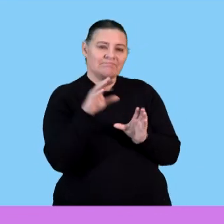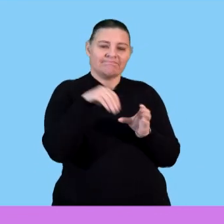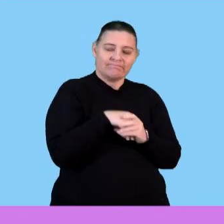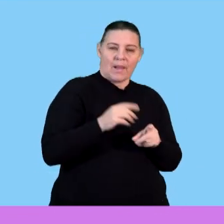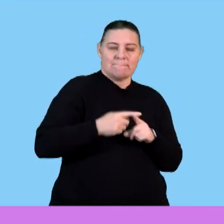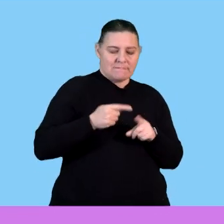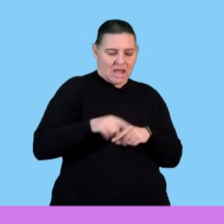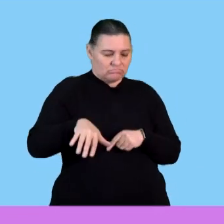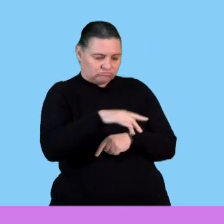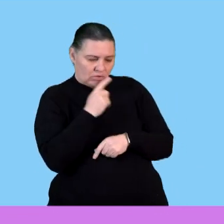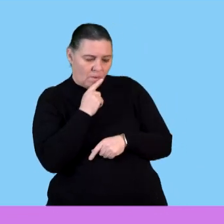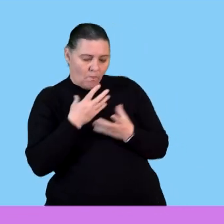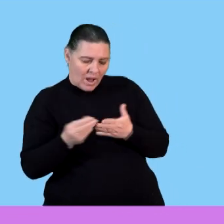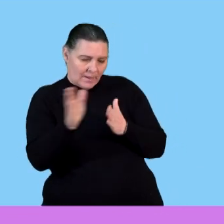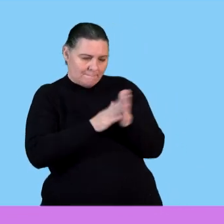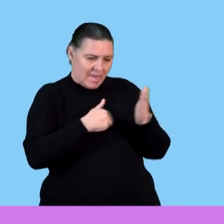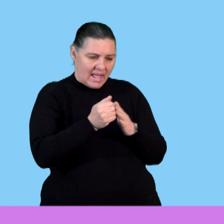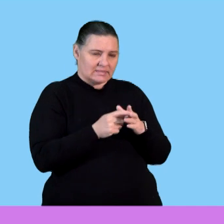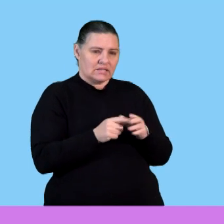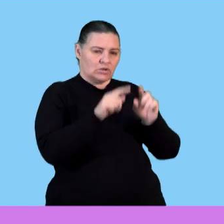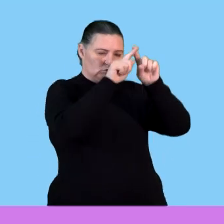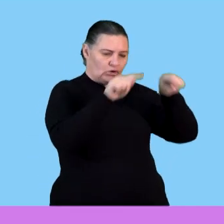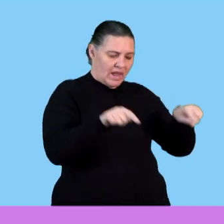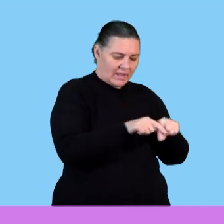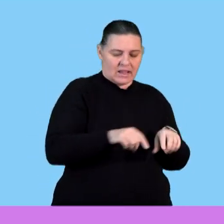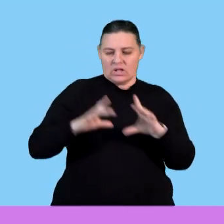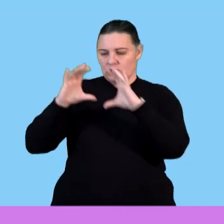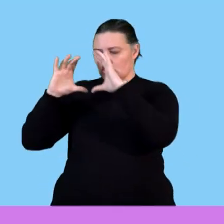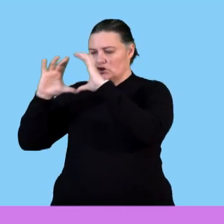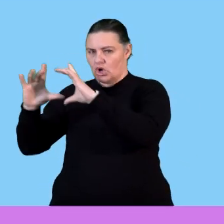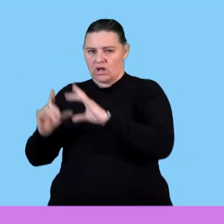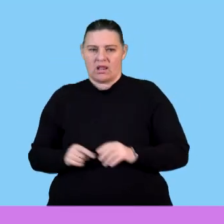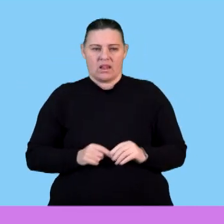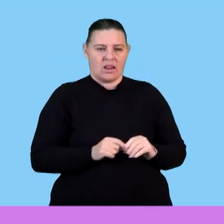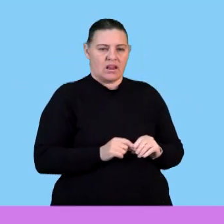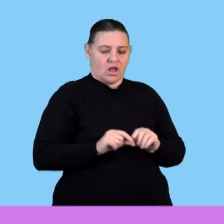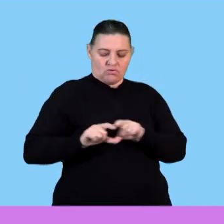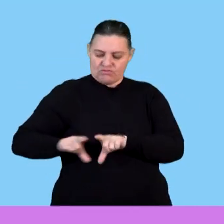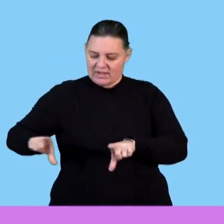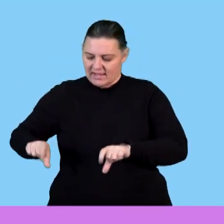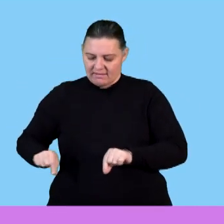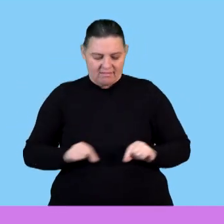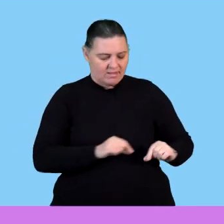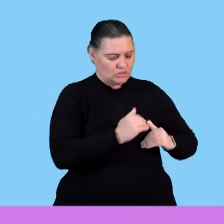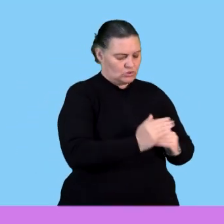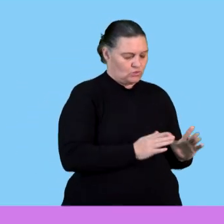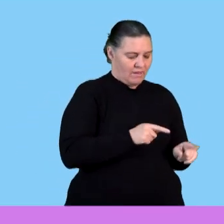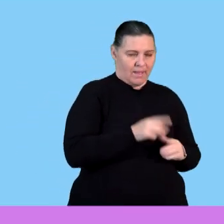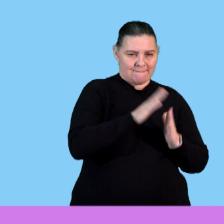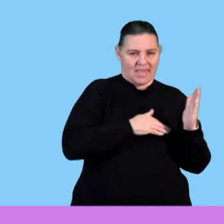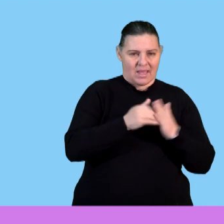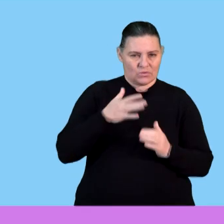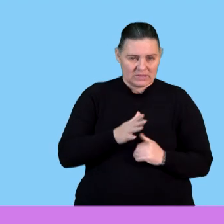by painting a triangle, a circle, a rectangle, and a square